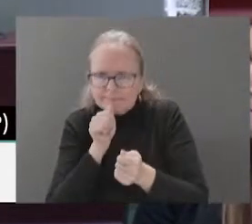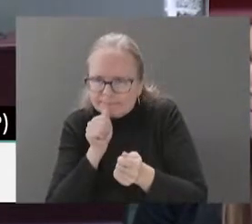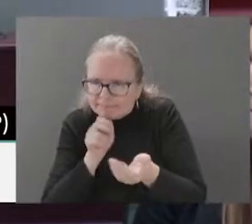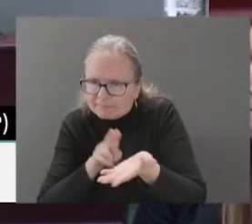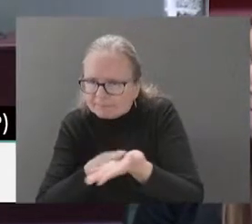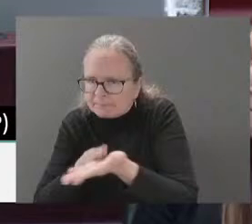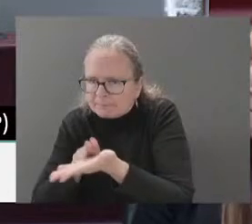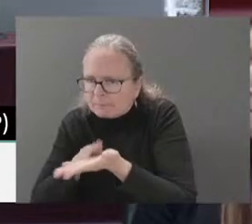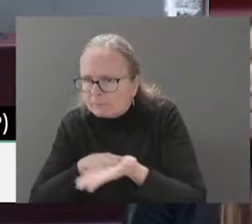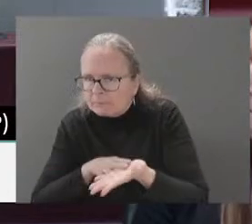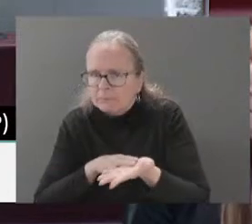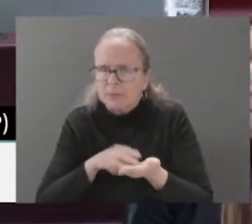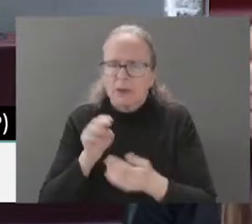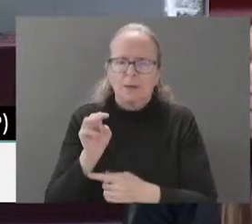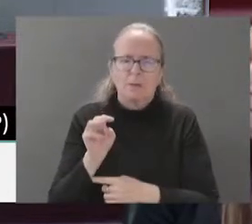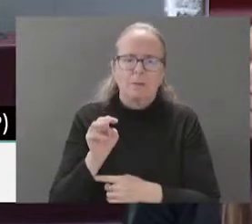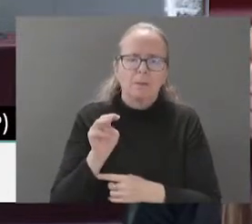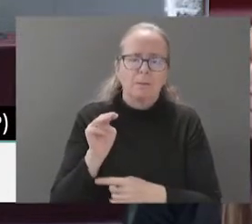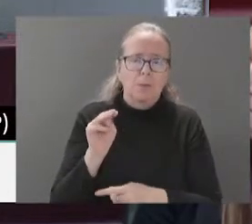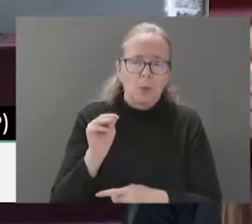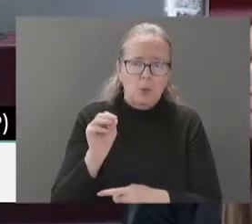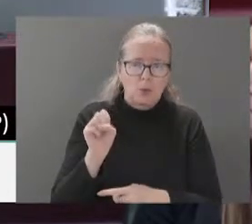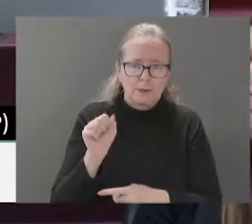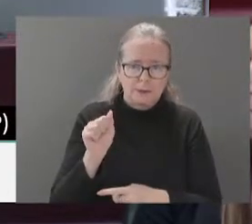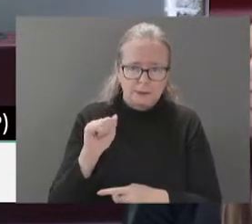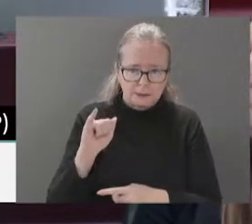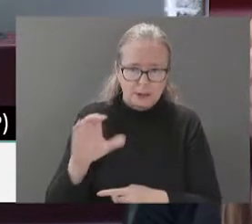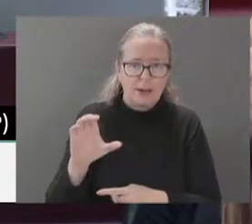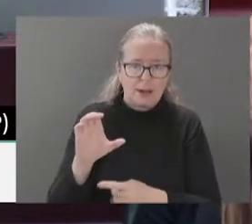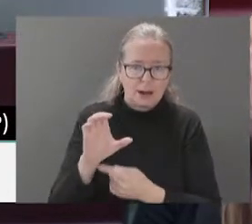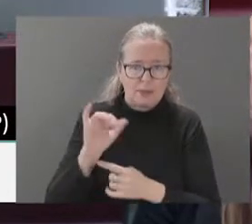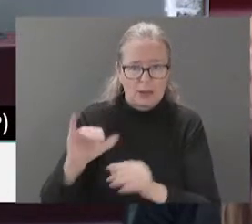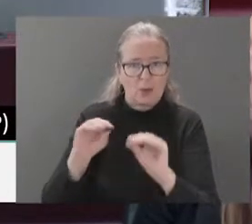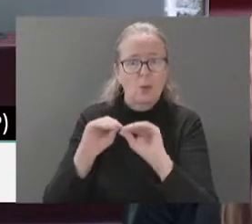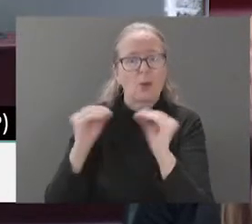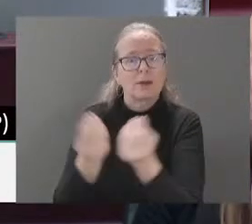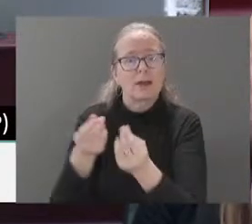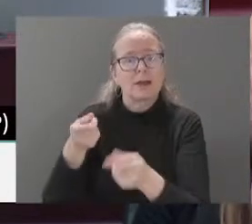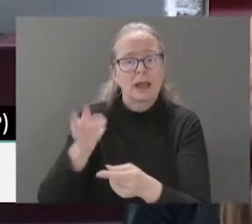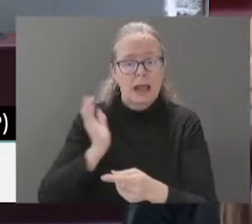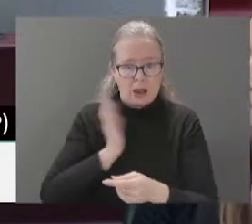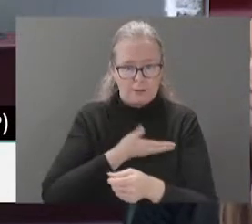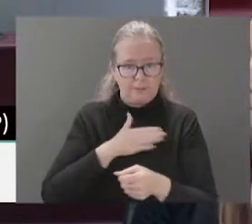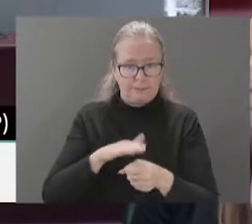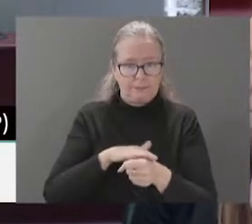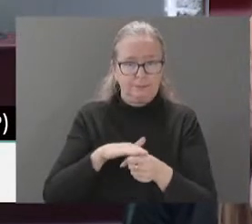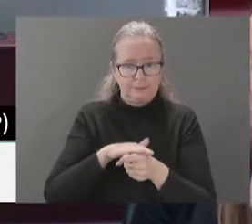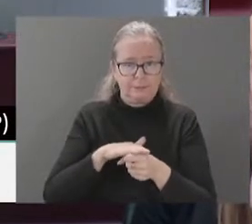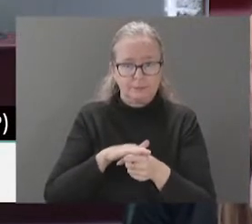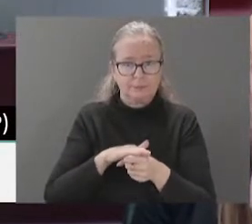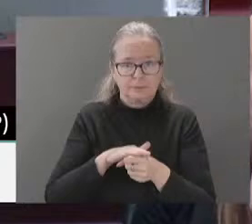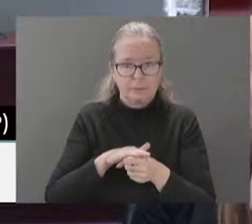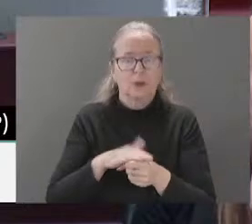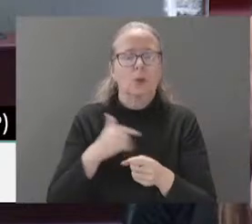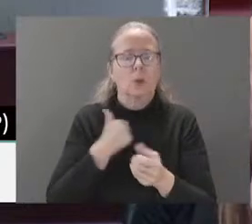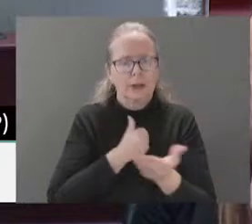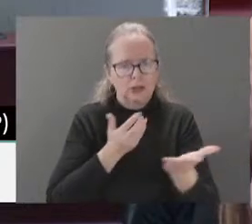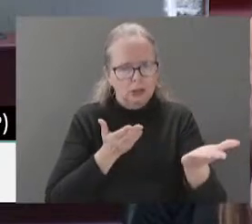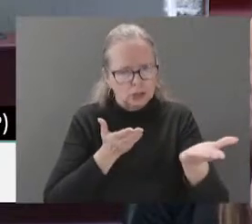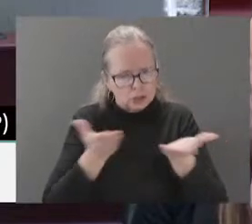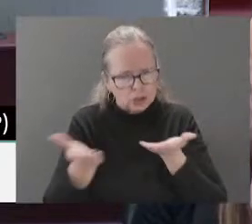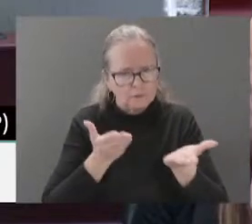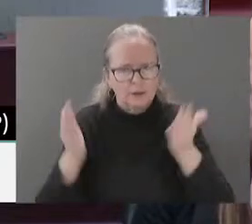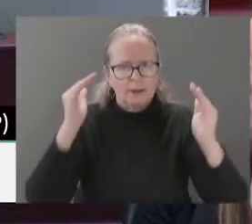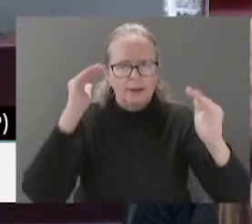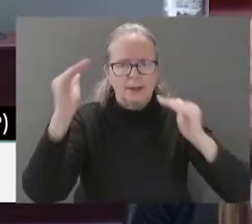constituents in Calgary Falcon Ridge has no choice but to cut the PCN active adults and active toless program that has been a staple in our community